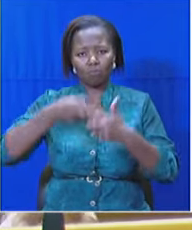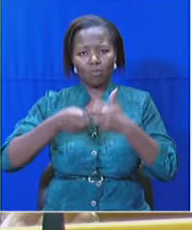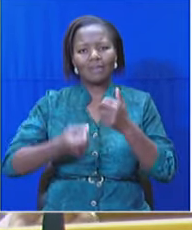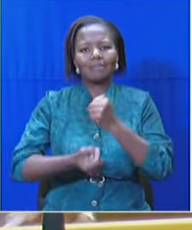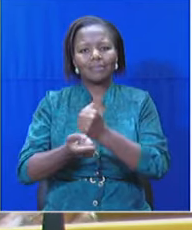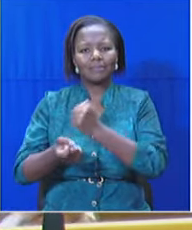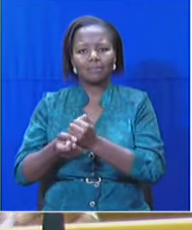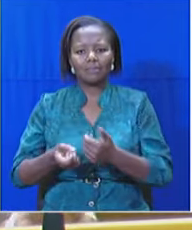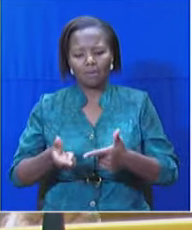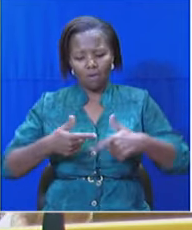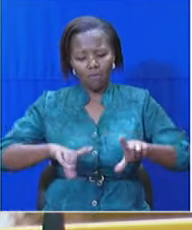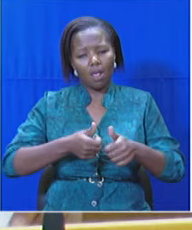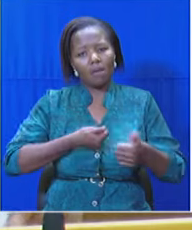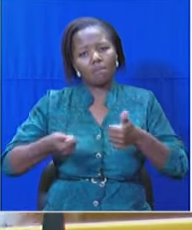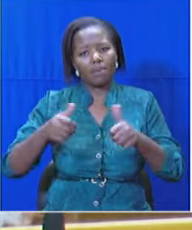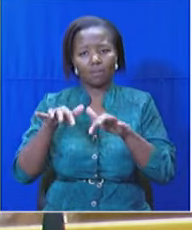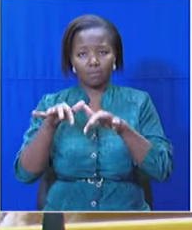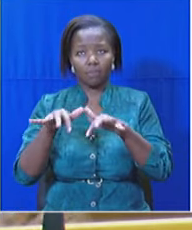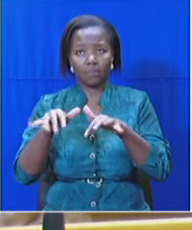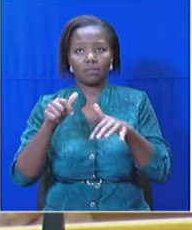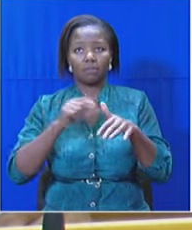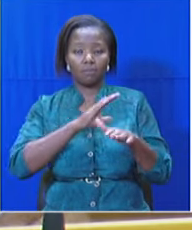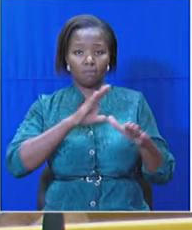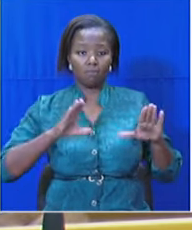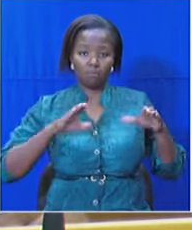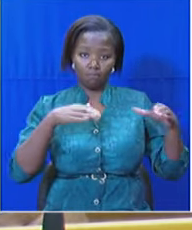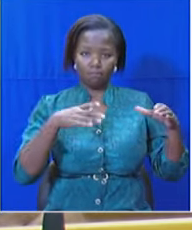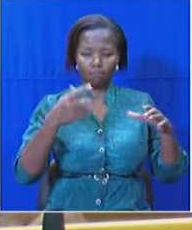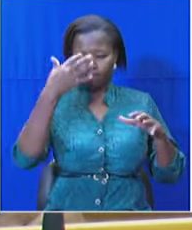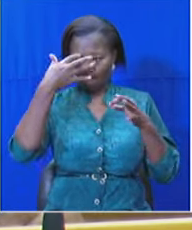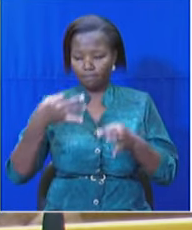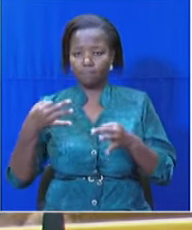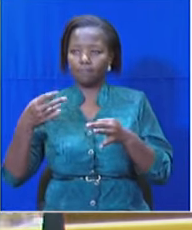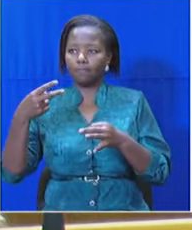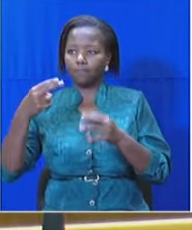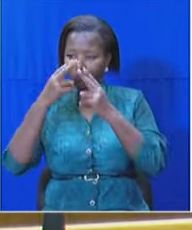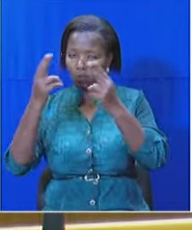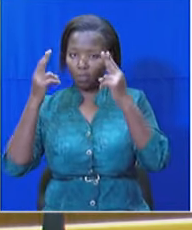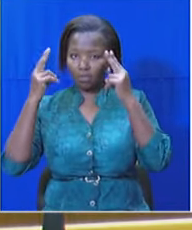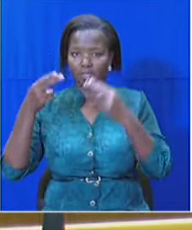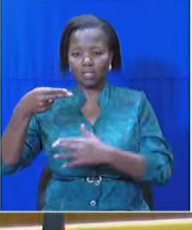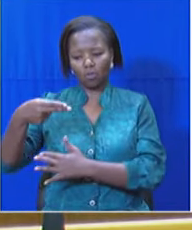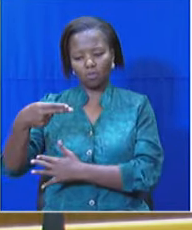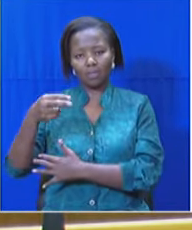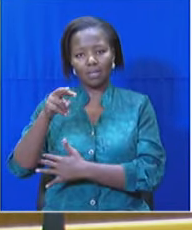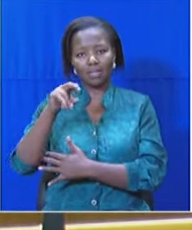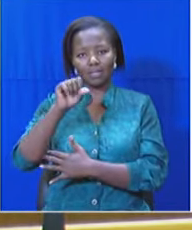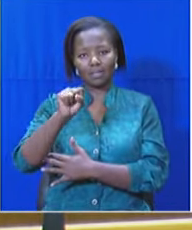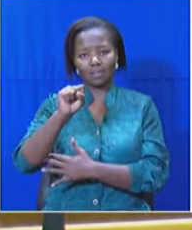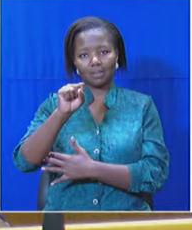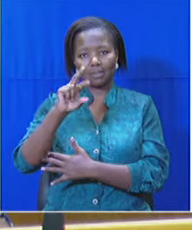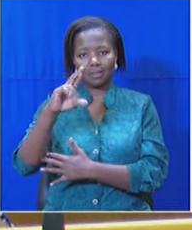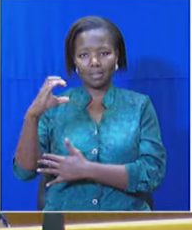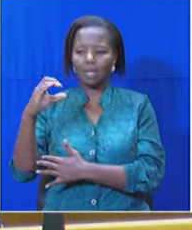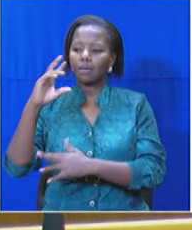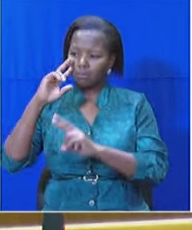of the Commission to partner with universities and Human Science Research Council to enhance their research capacity will increase the number